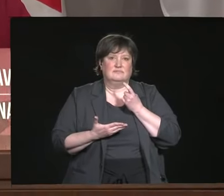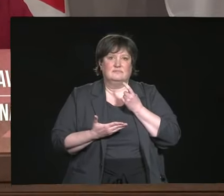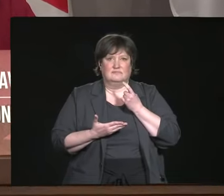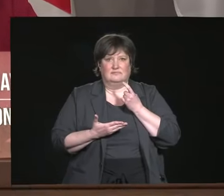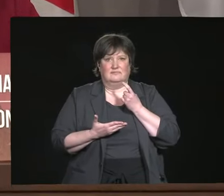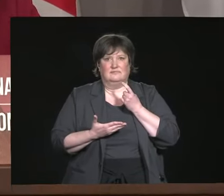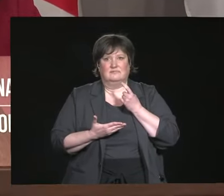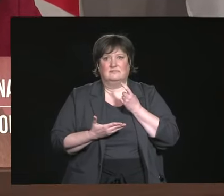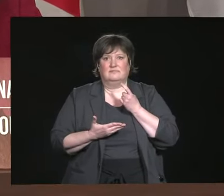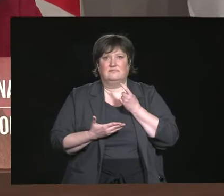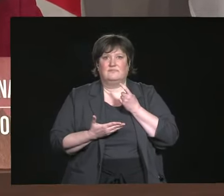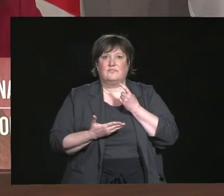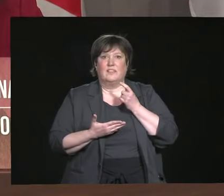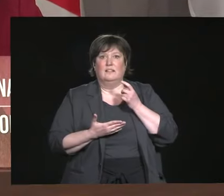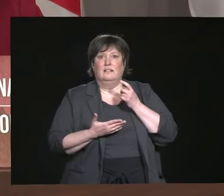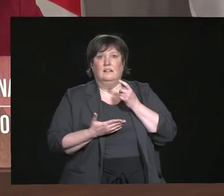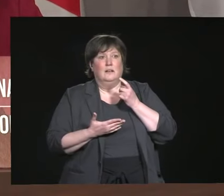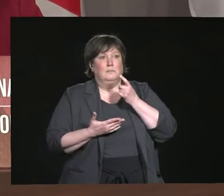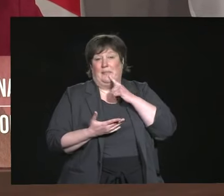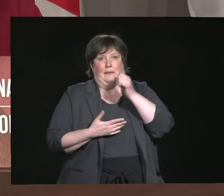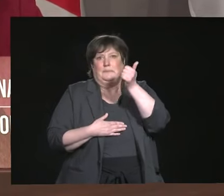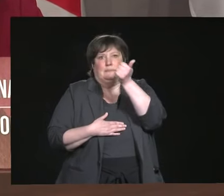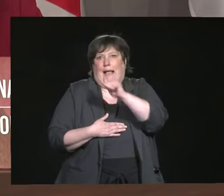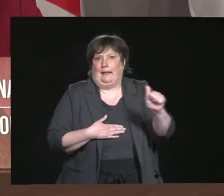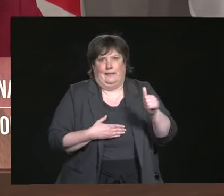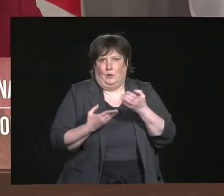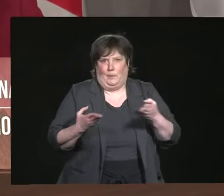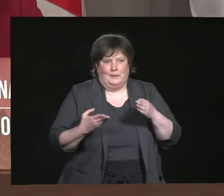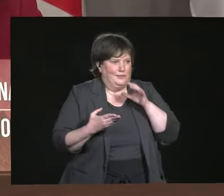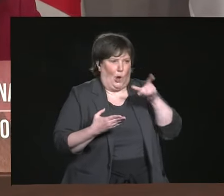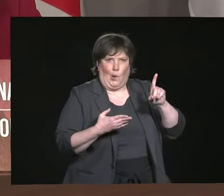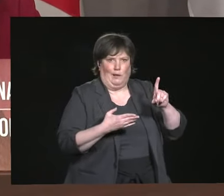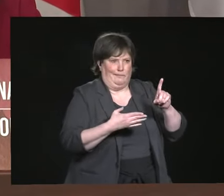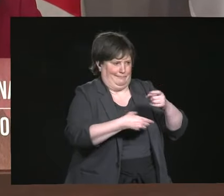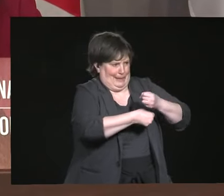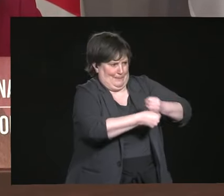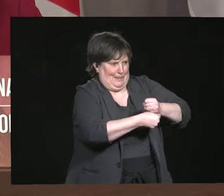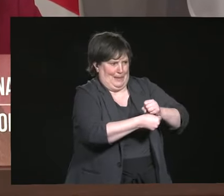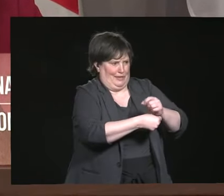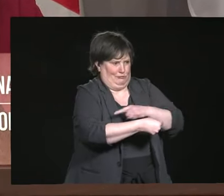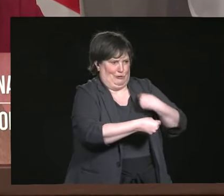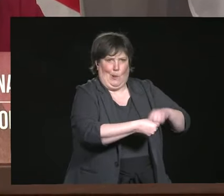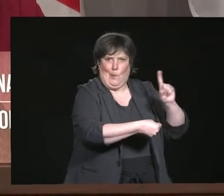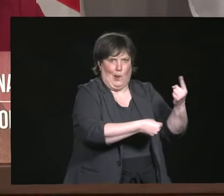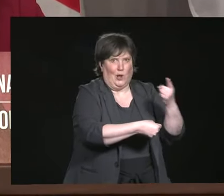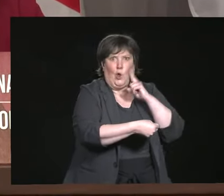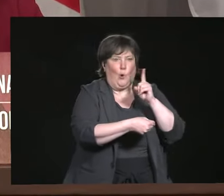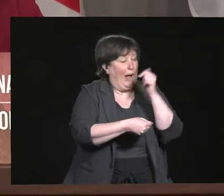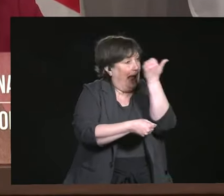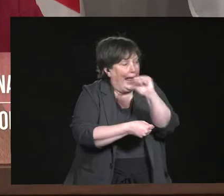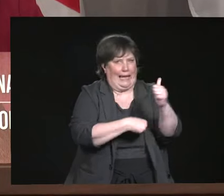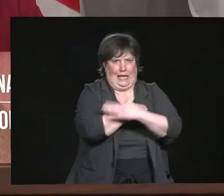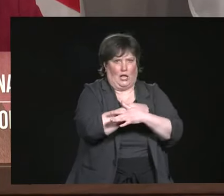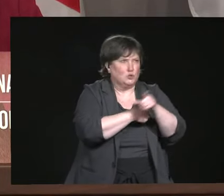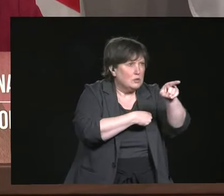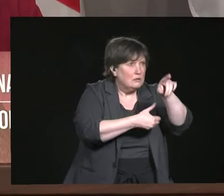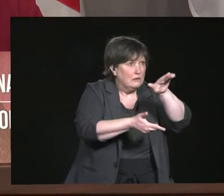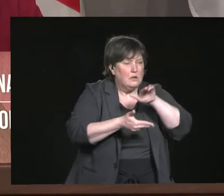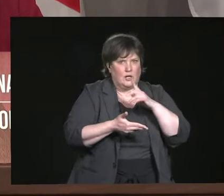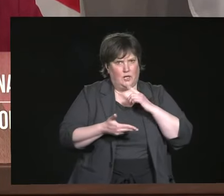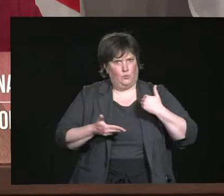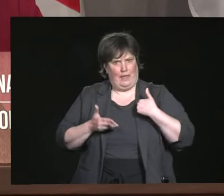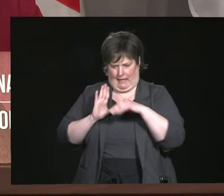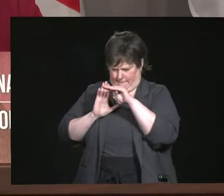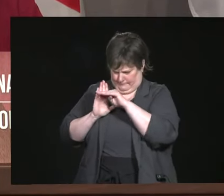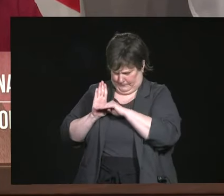across the board, not only from China, that public health has specifications and requirements that need to be met